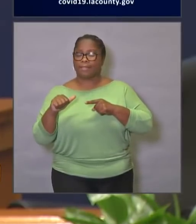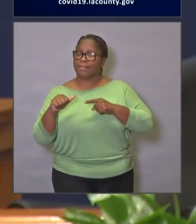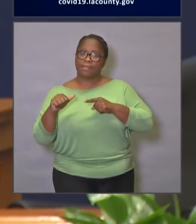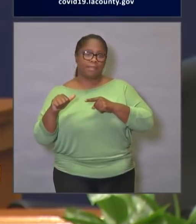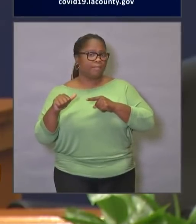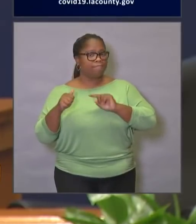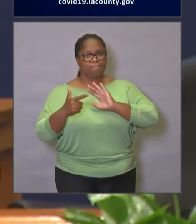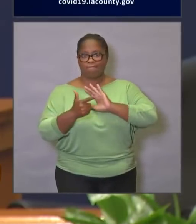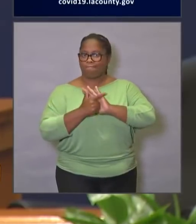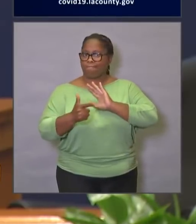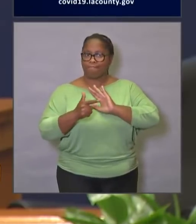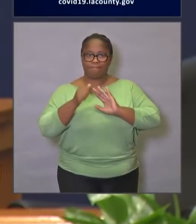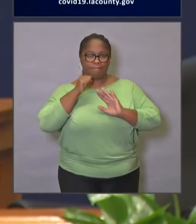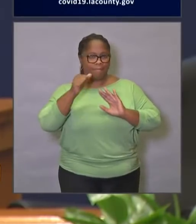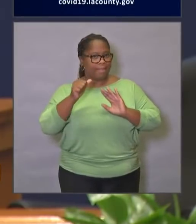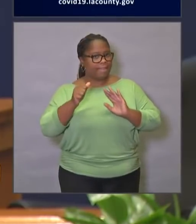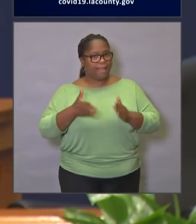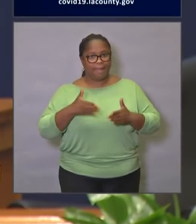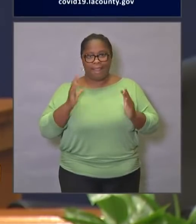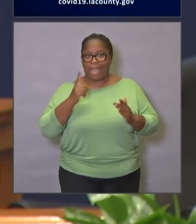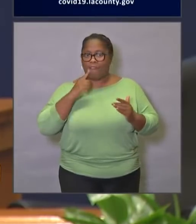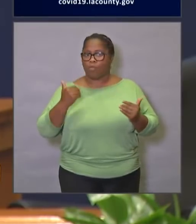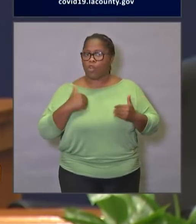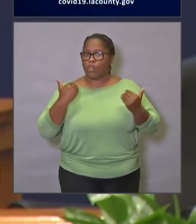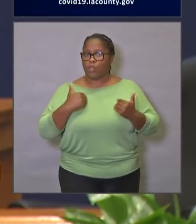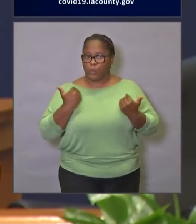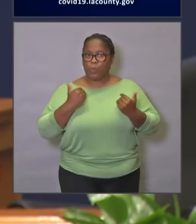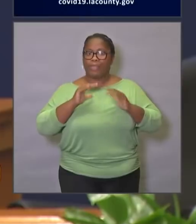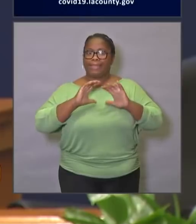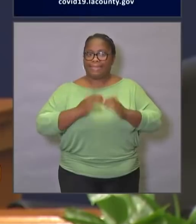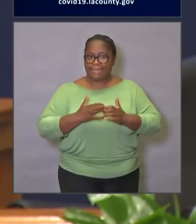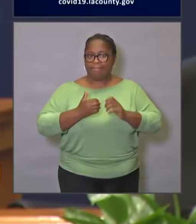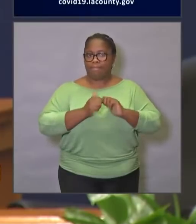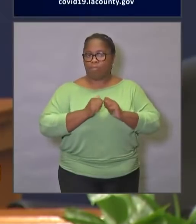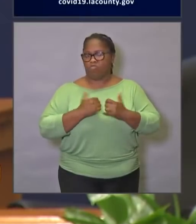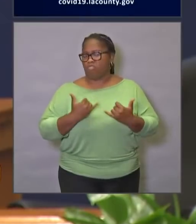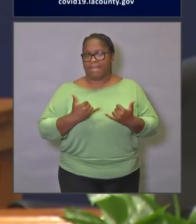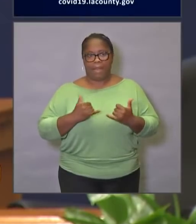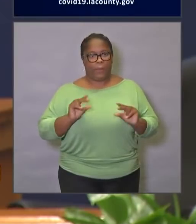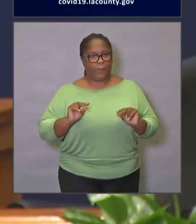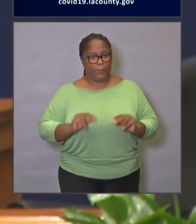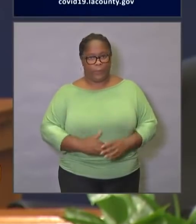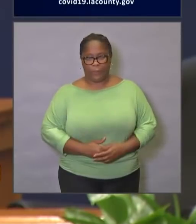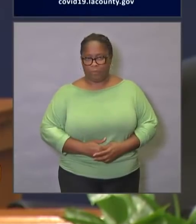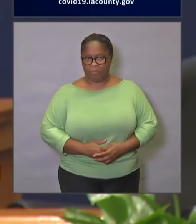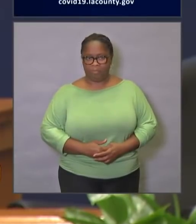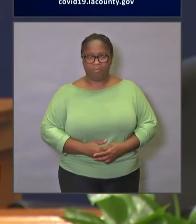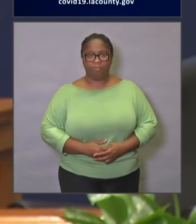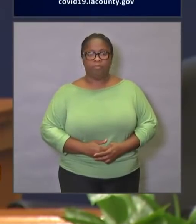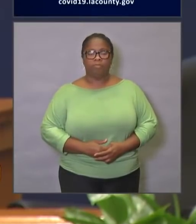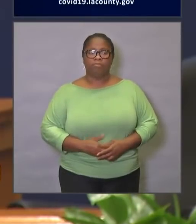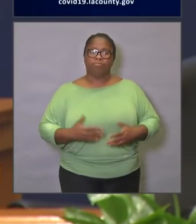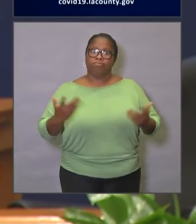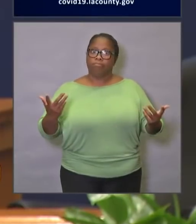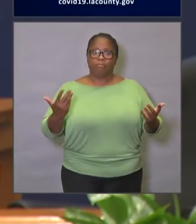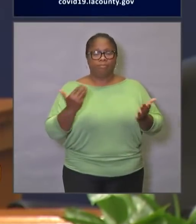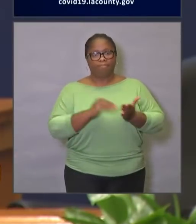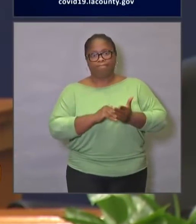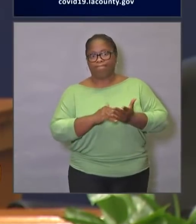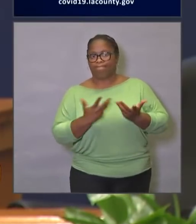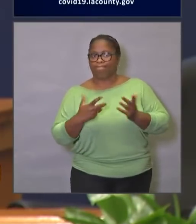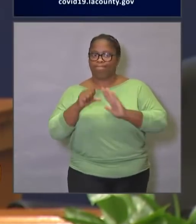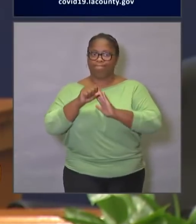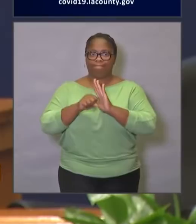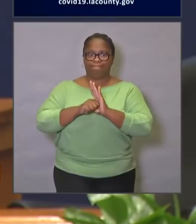allowed yet for any youth team sports. And I, again, as the state